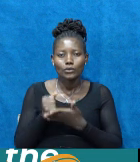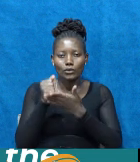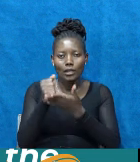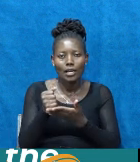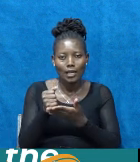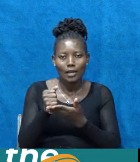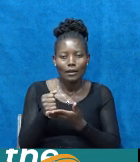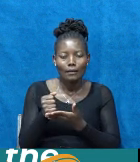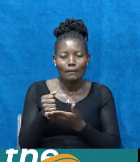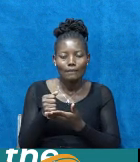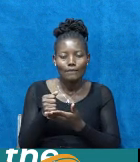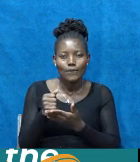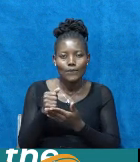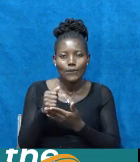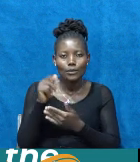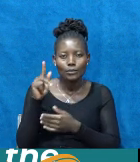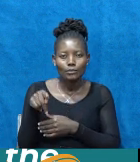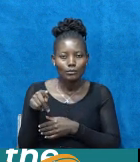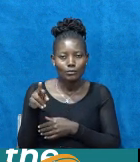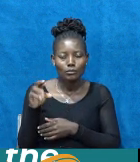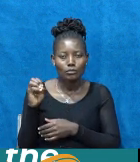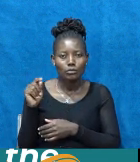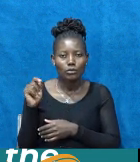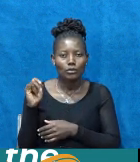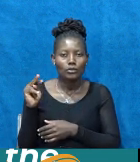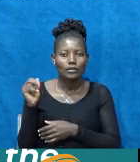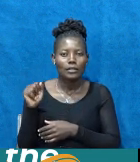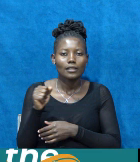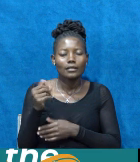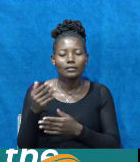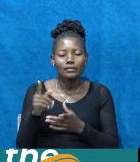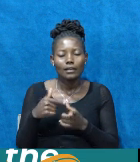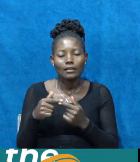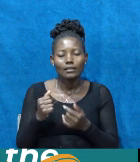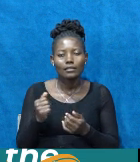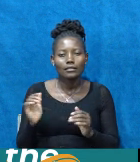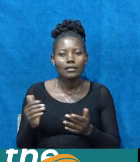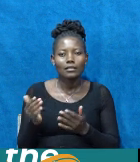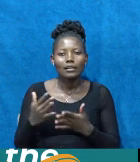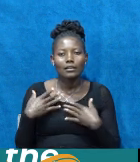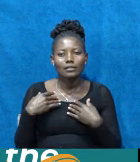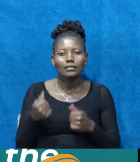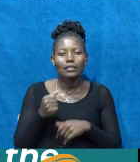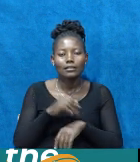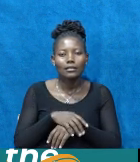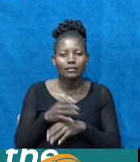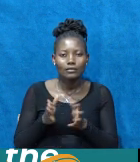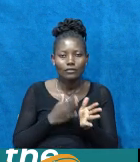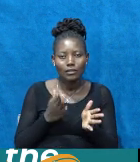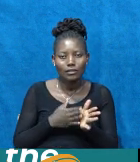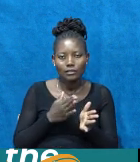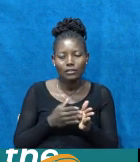protein sources, will be able to stimulate protein synthesis in muscle, and thus